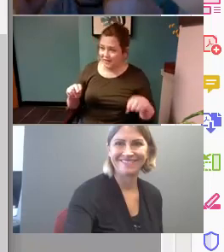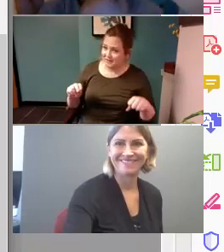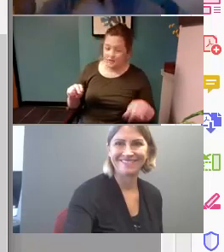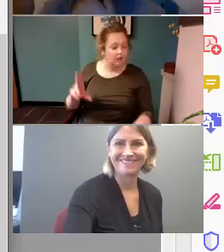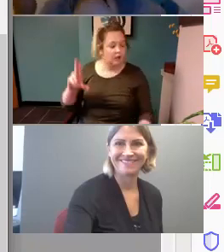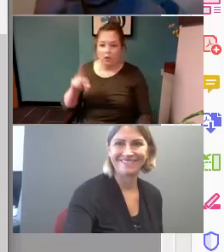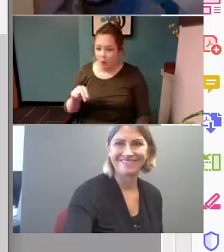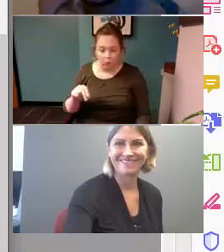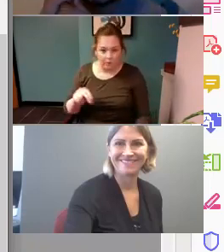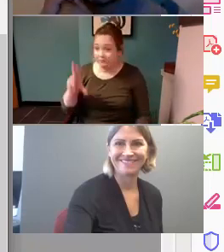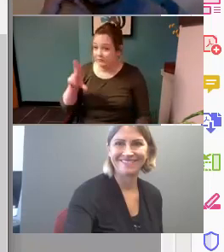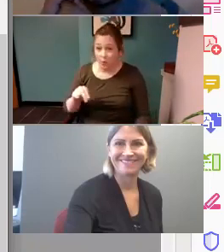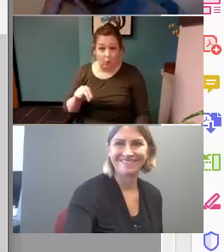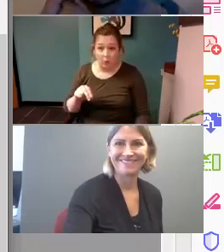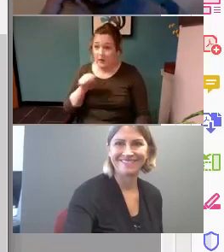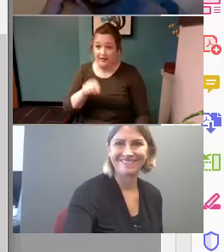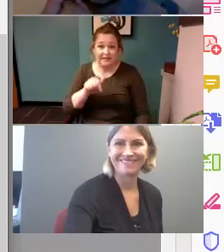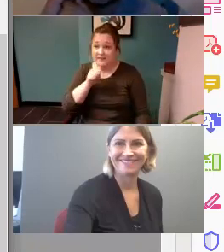n log n. Tell me why.